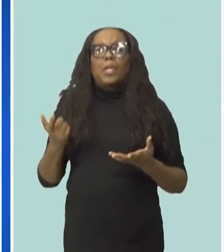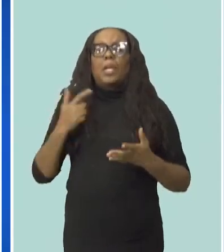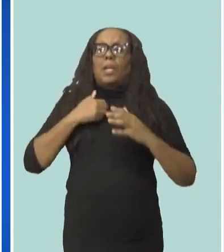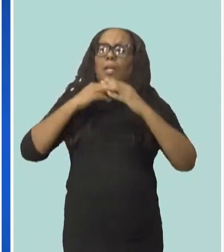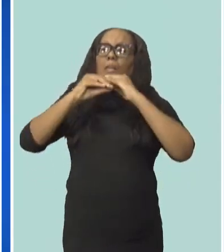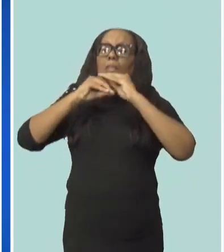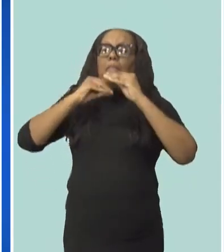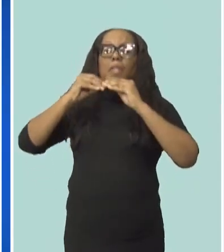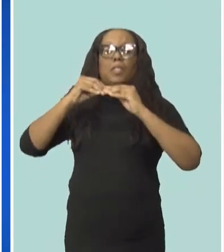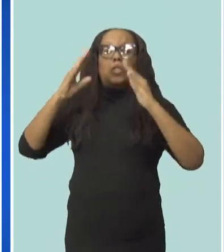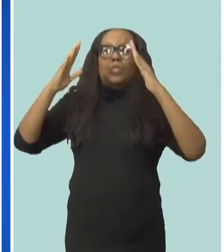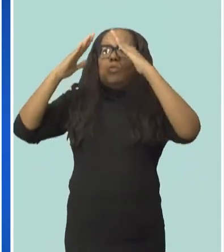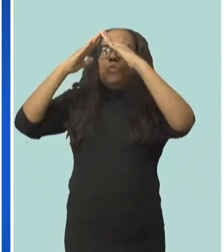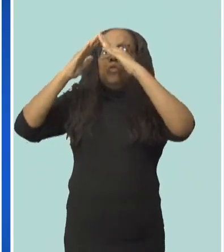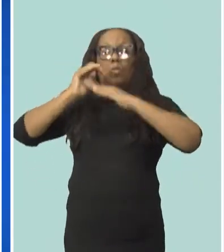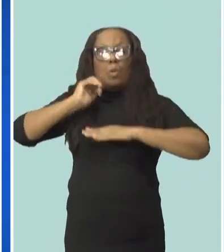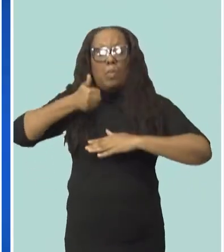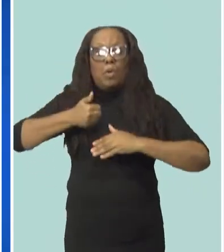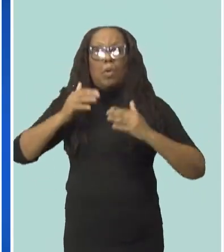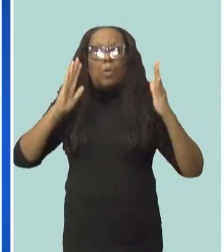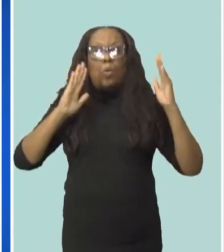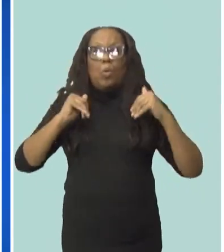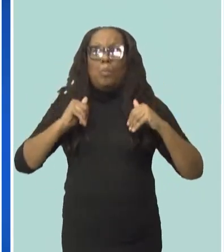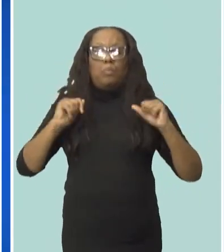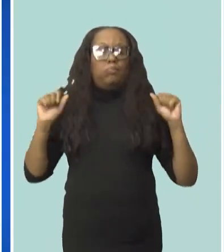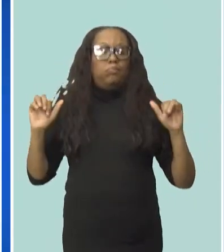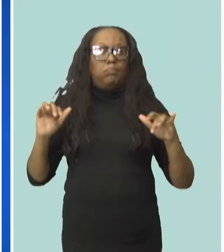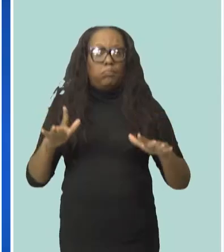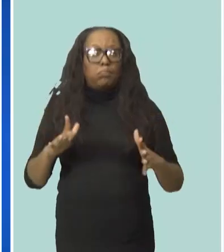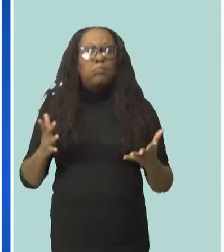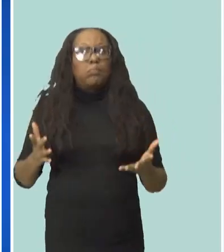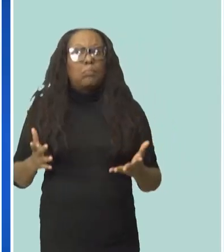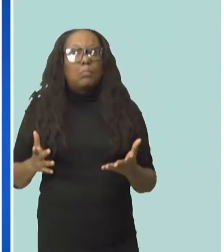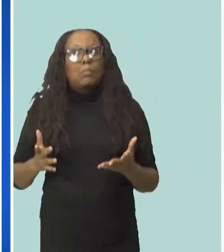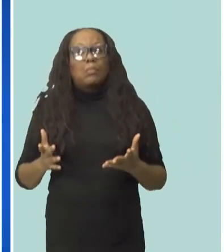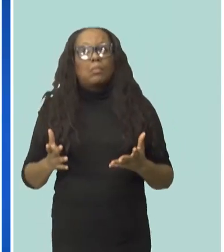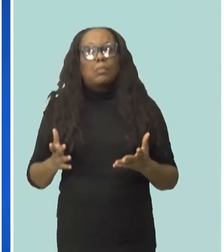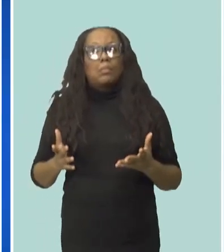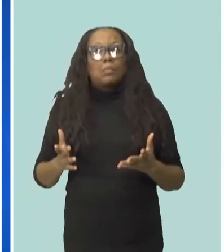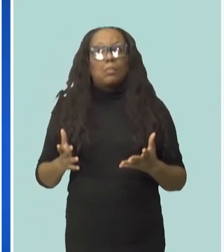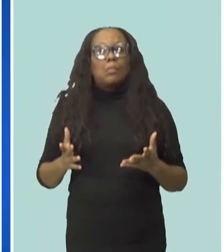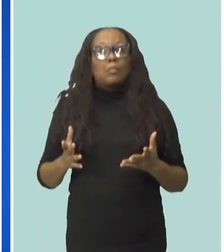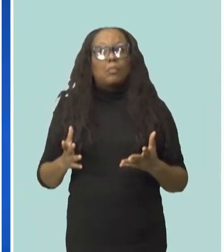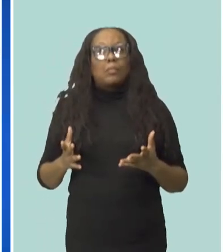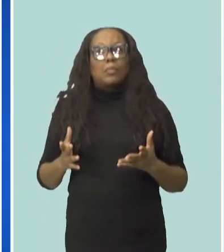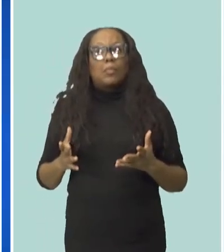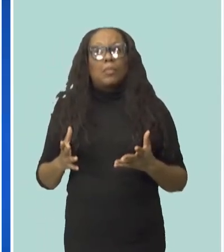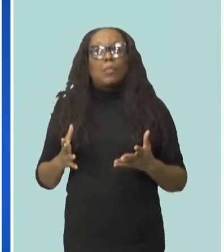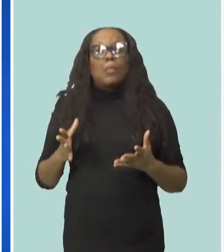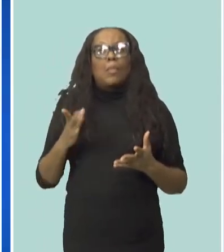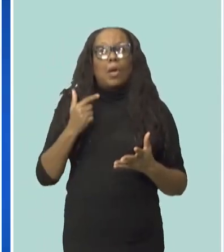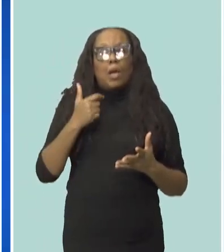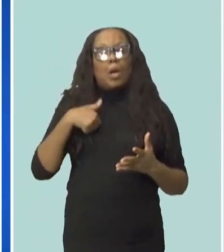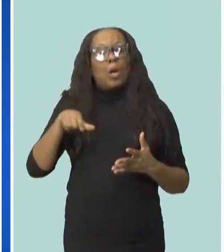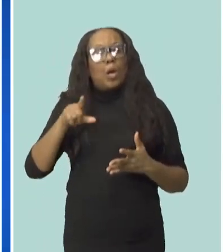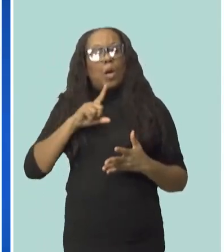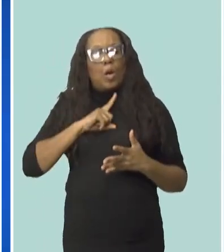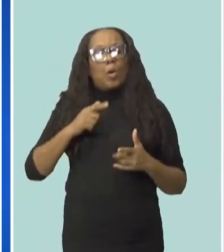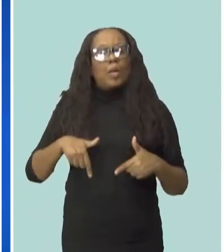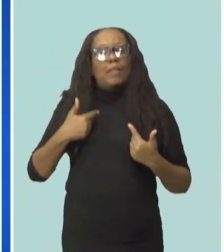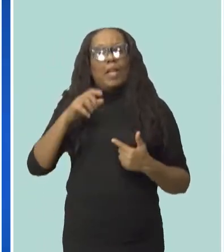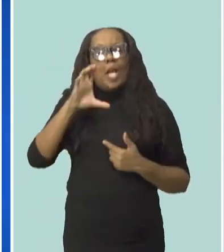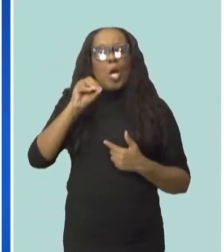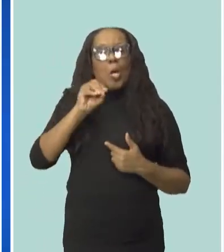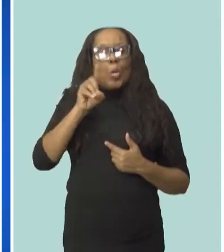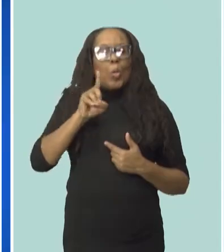roof and thing, and we good for tomorrow. I hope a good crowd turn out and no rain. And Lily's cozy garden. And we outside.